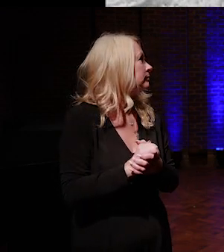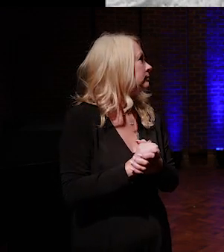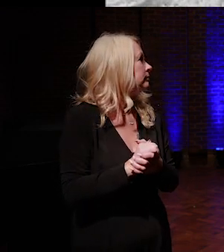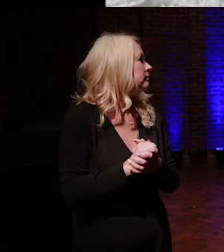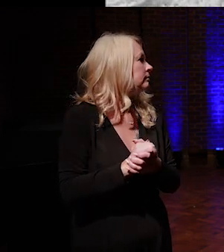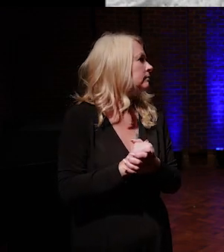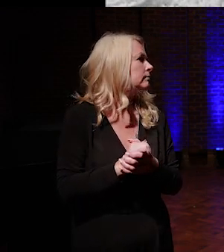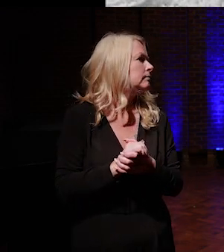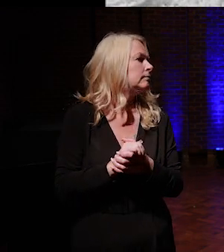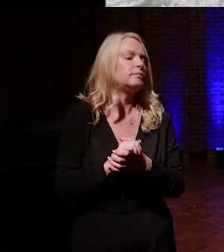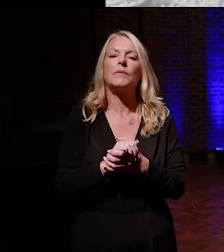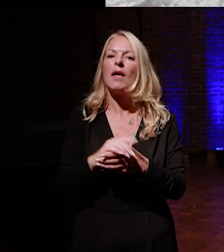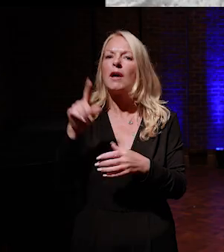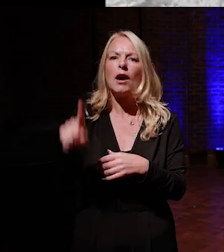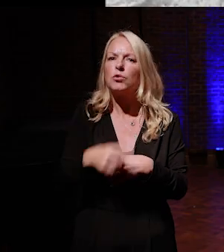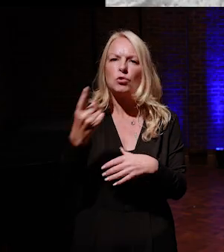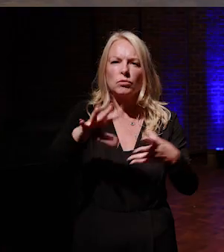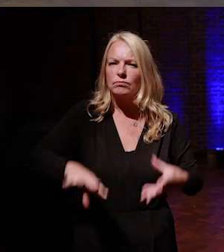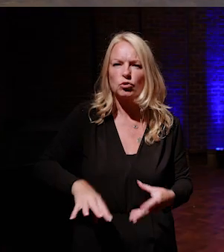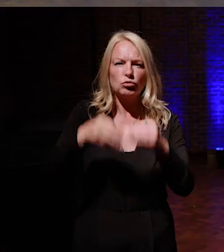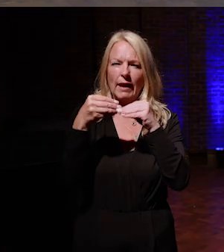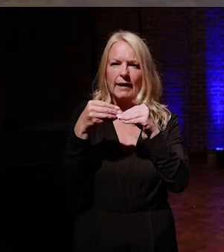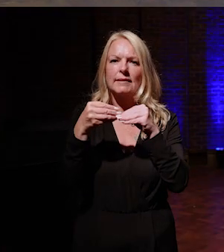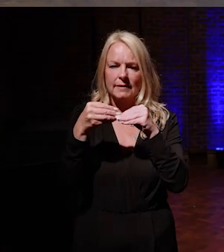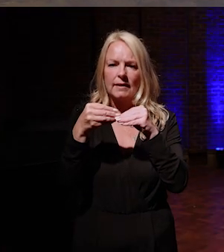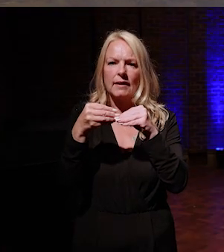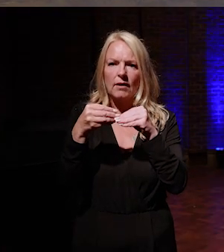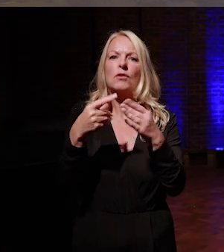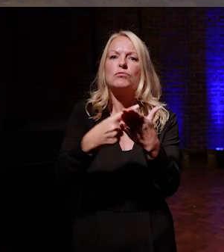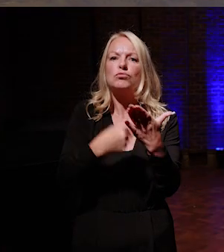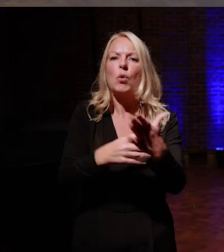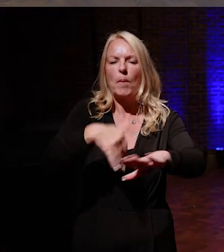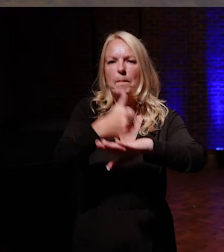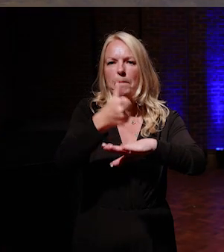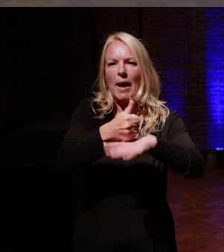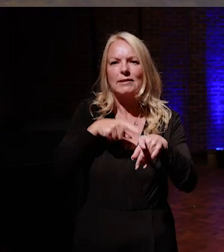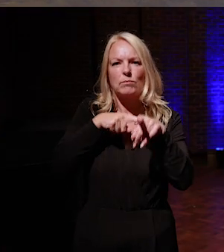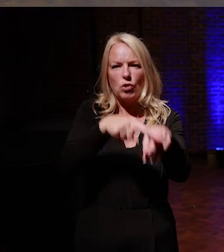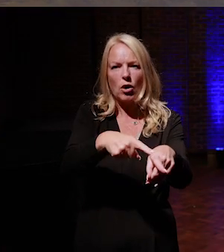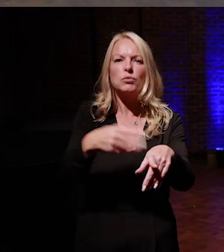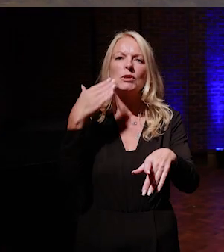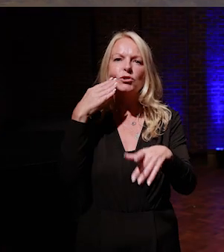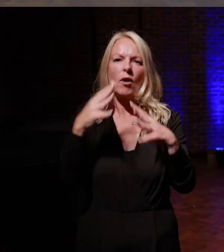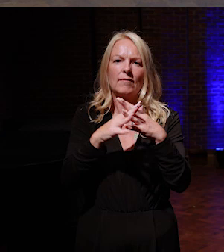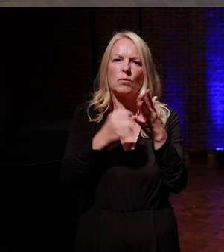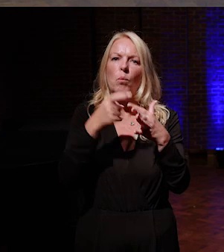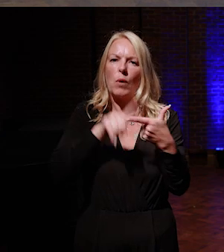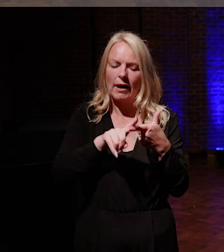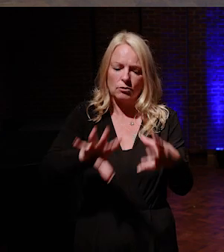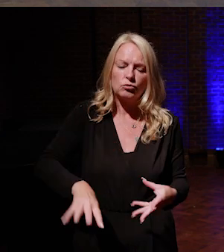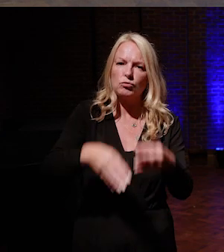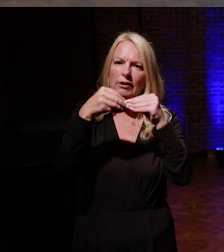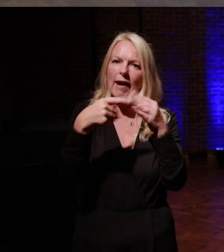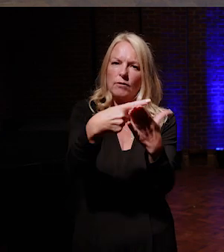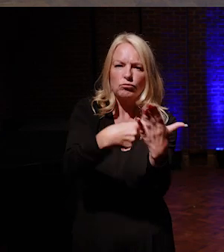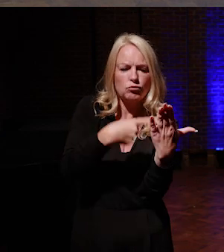I would not have been able to create a rule-based approach with the software from my master's thesis. To create